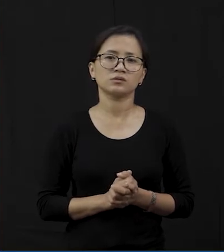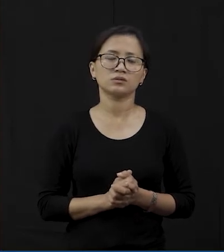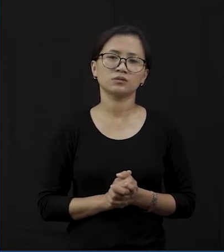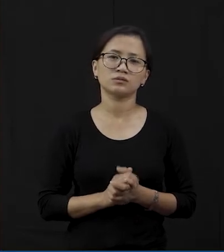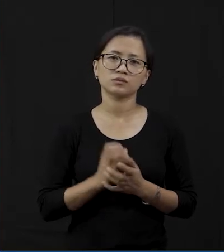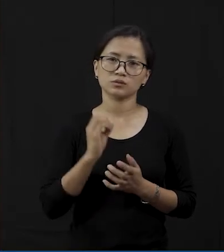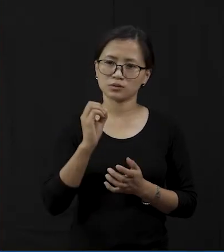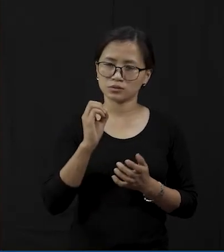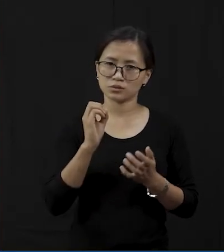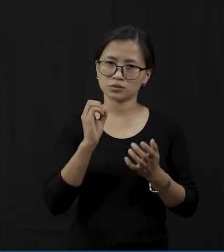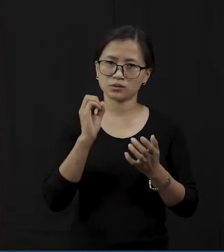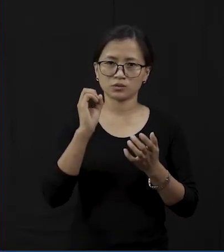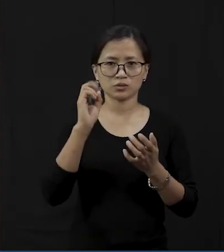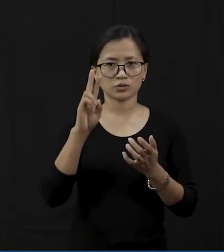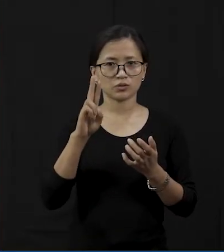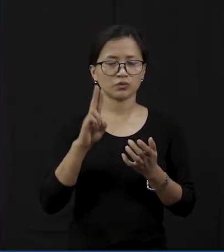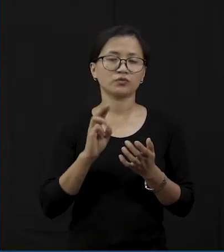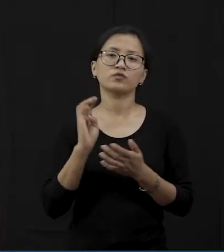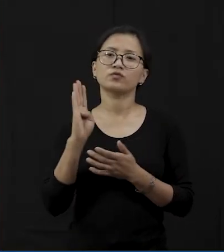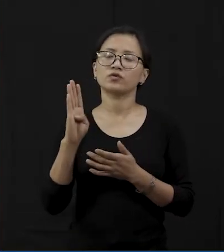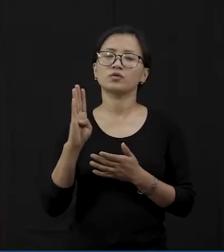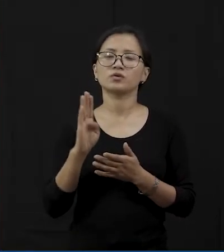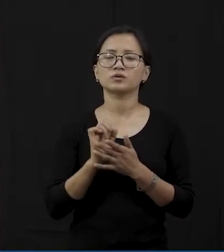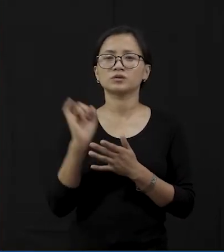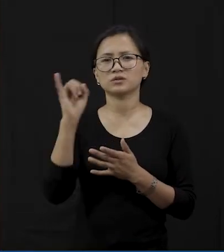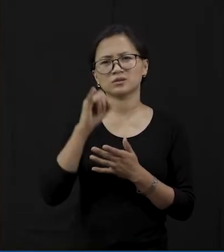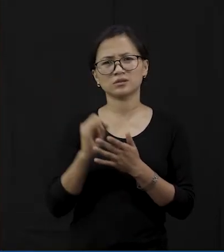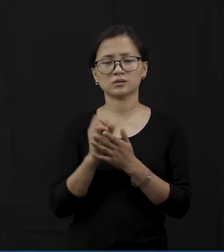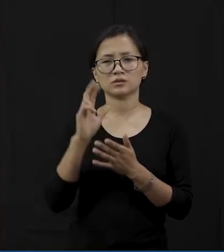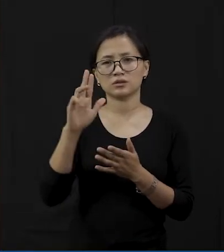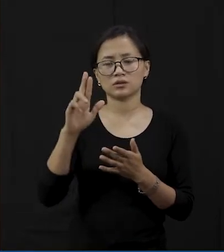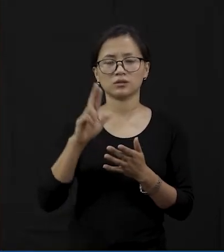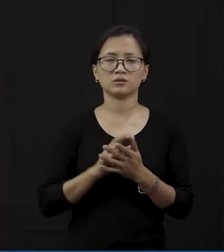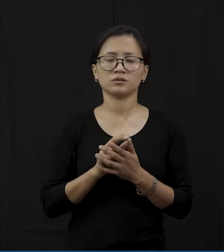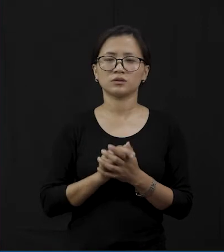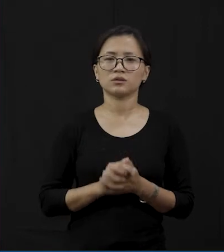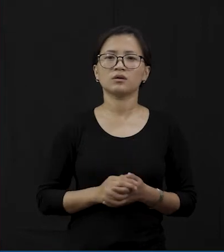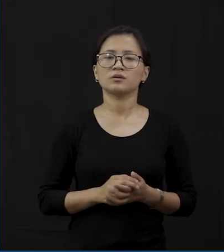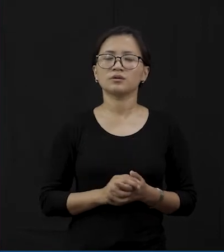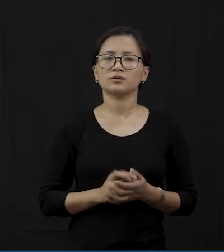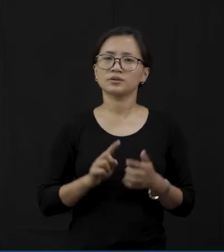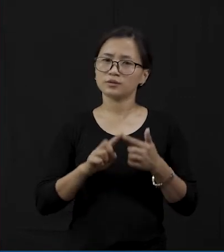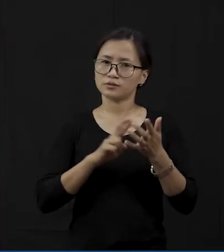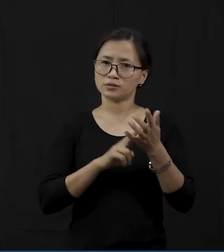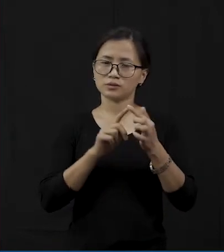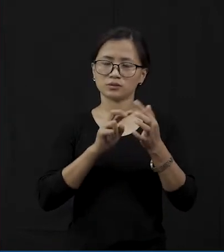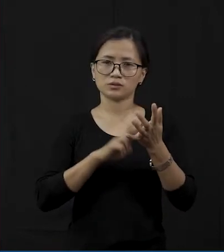0, 2, 4, 6, or 8 are even numbers.